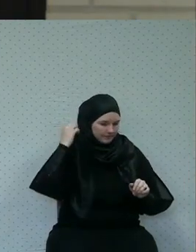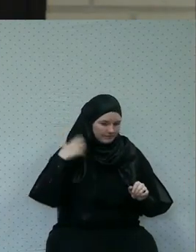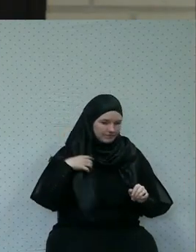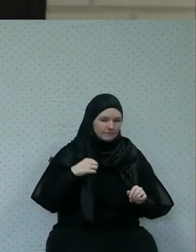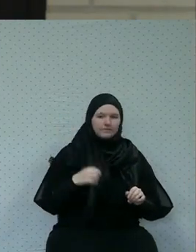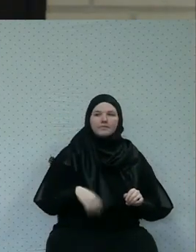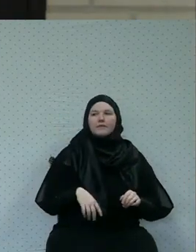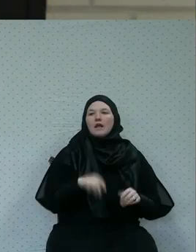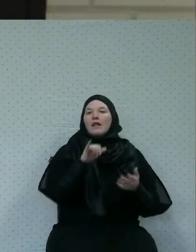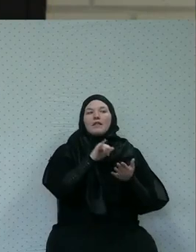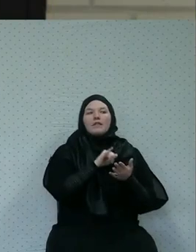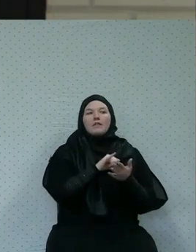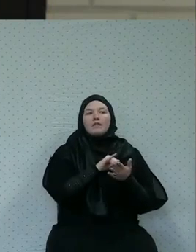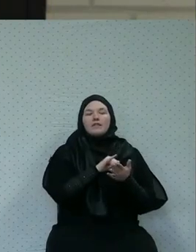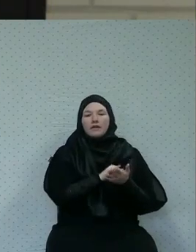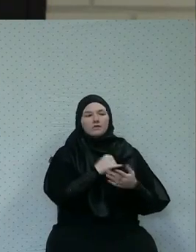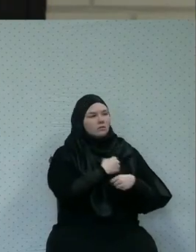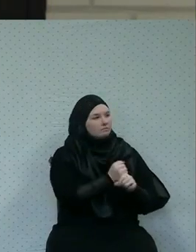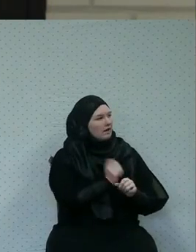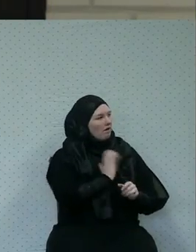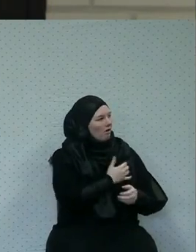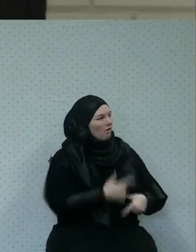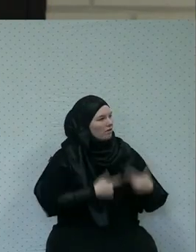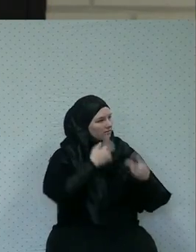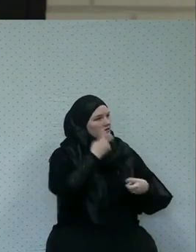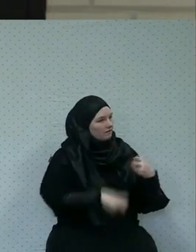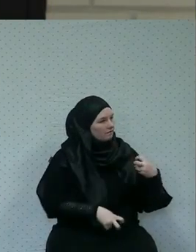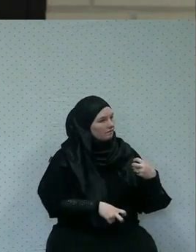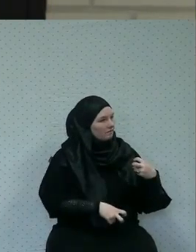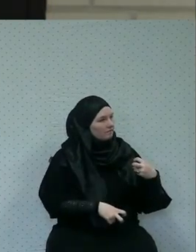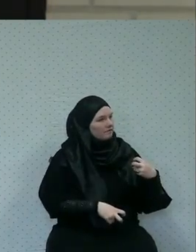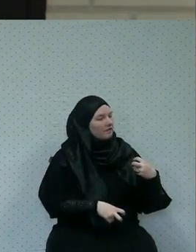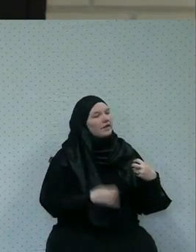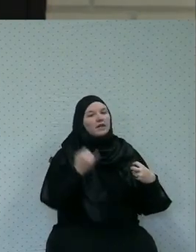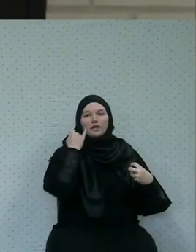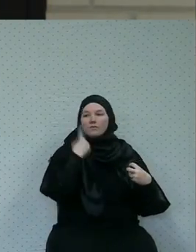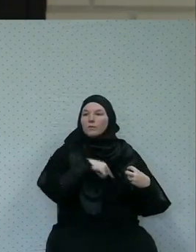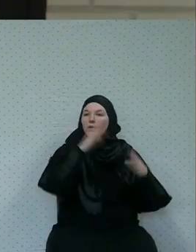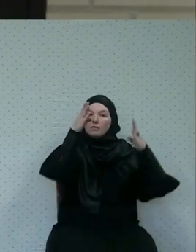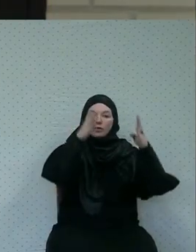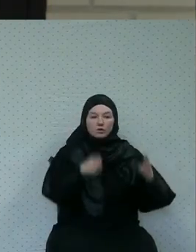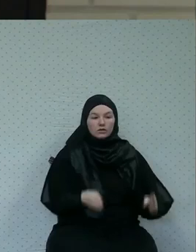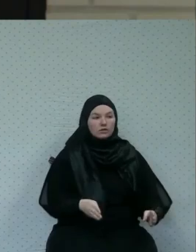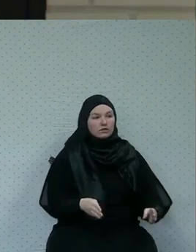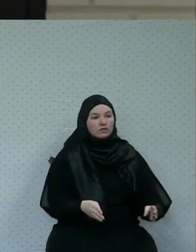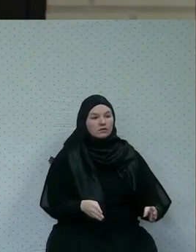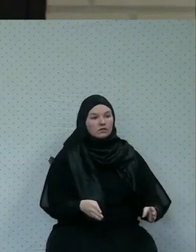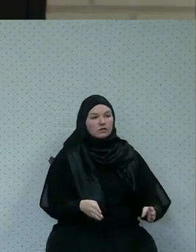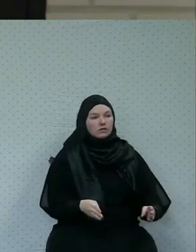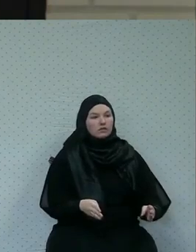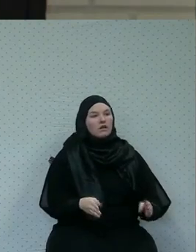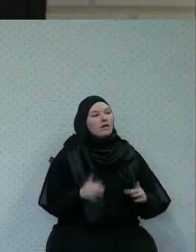And this is what's turning our life miserable. So we are like a person who's running against the